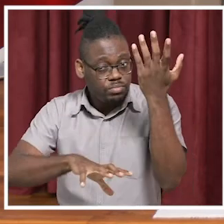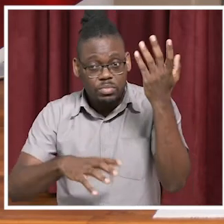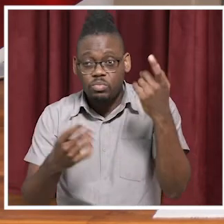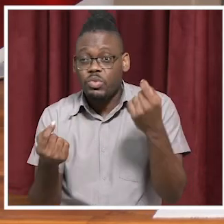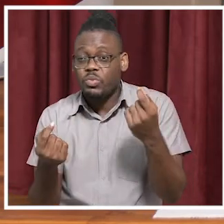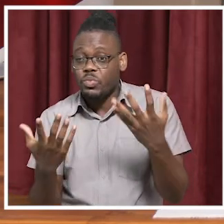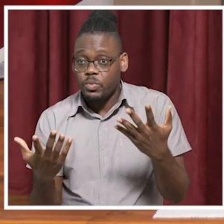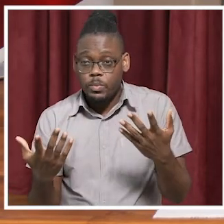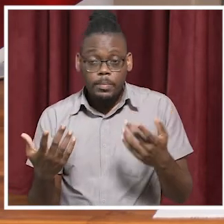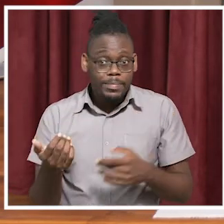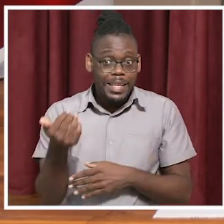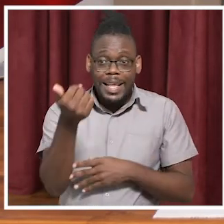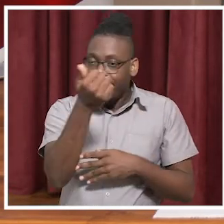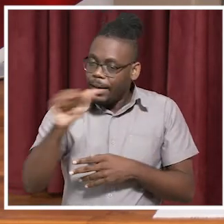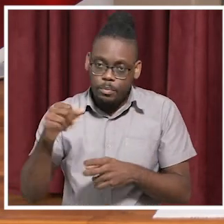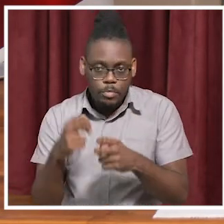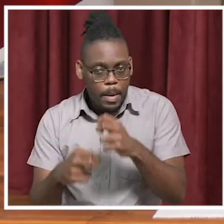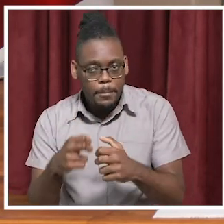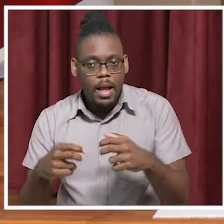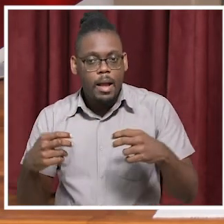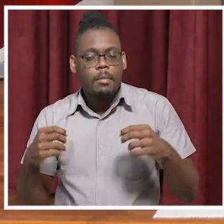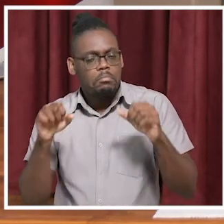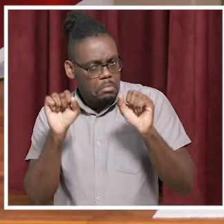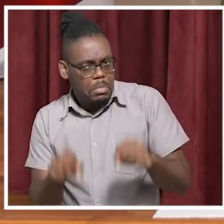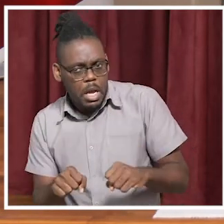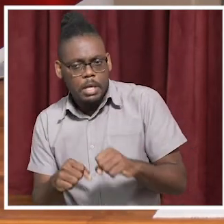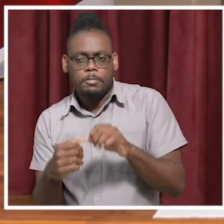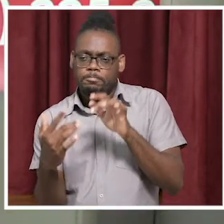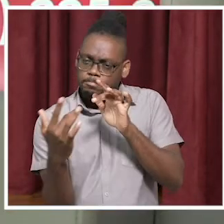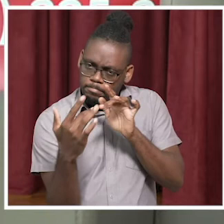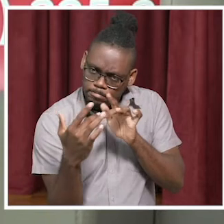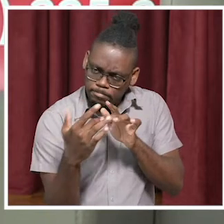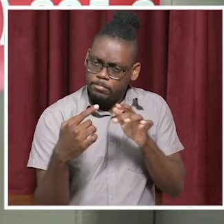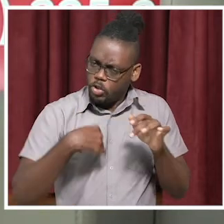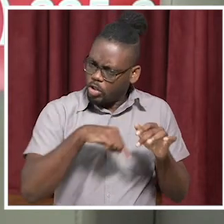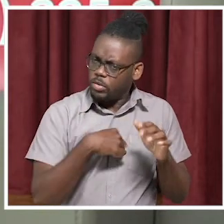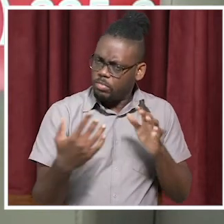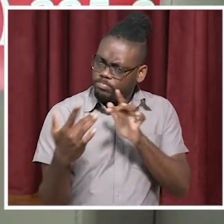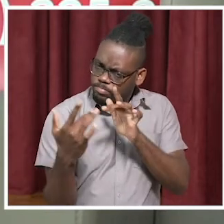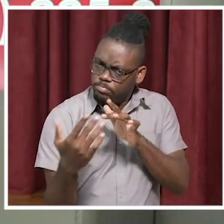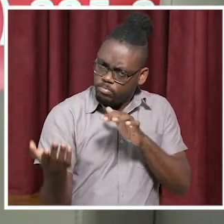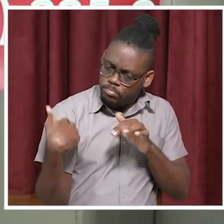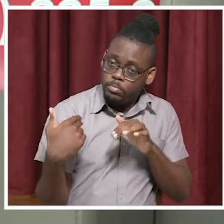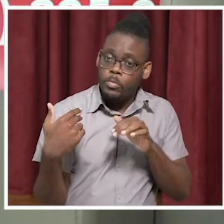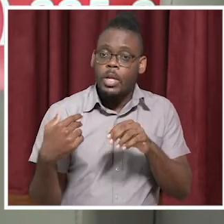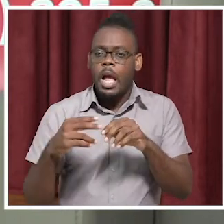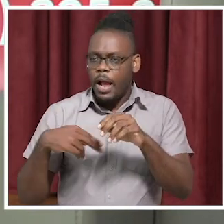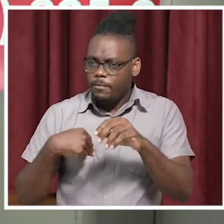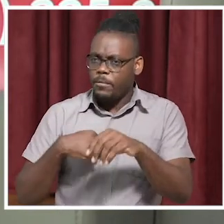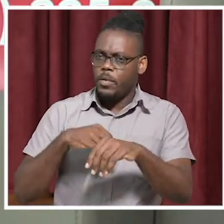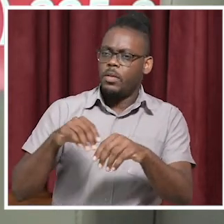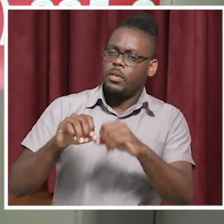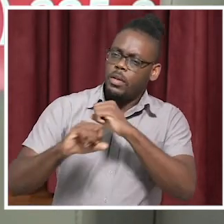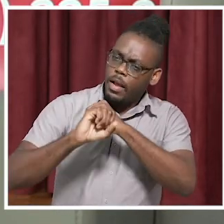come to us. In terms of reaching out to the public, we usually host caravans, community caravans is what we call them, where